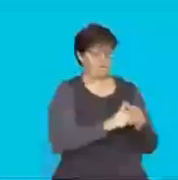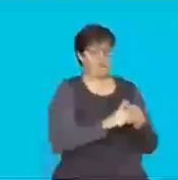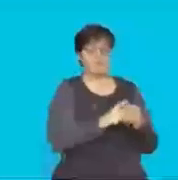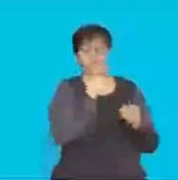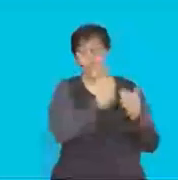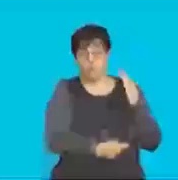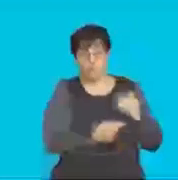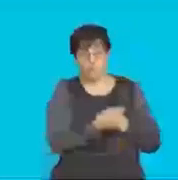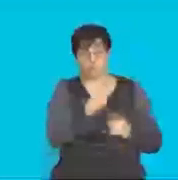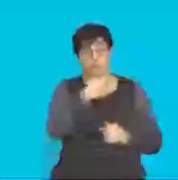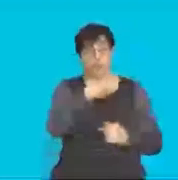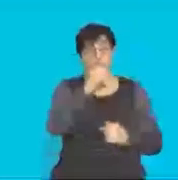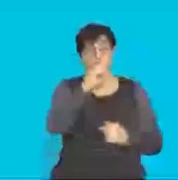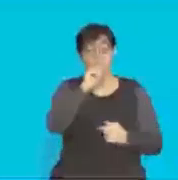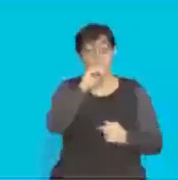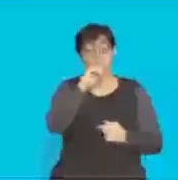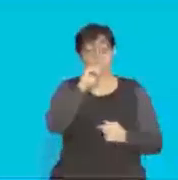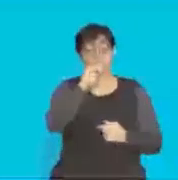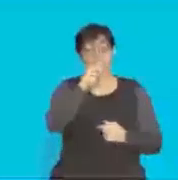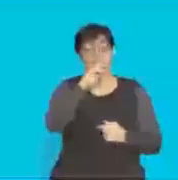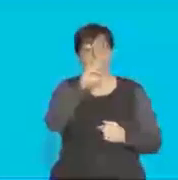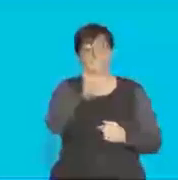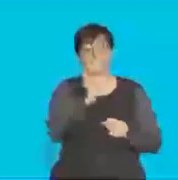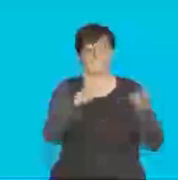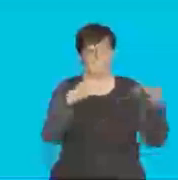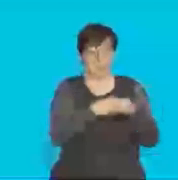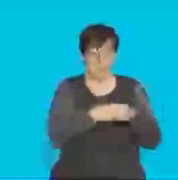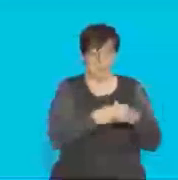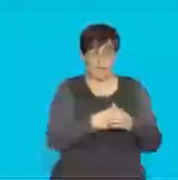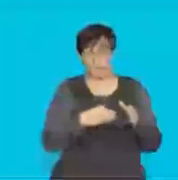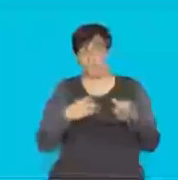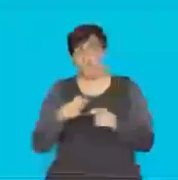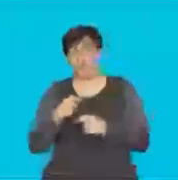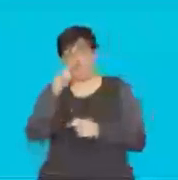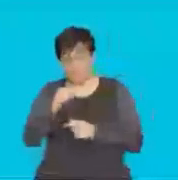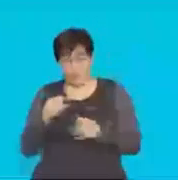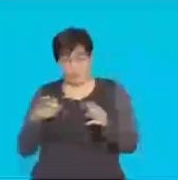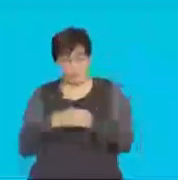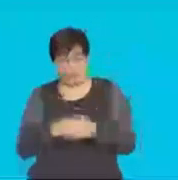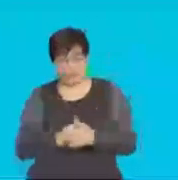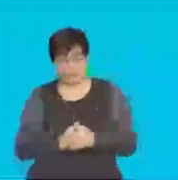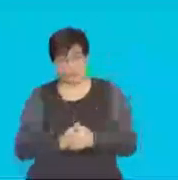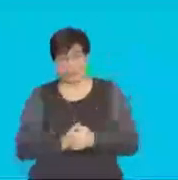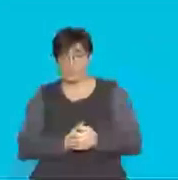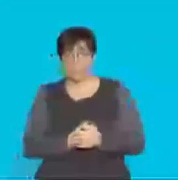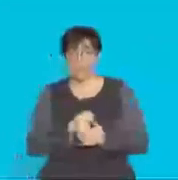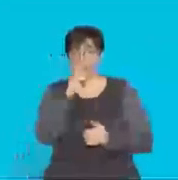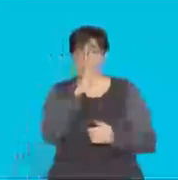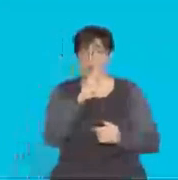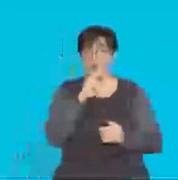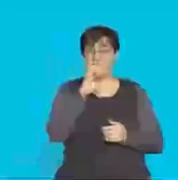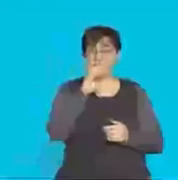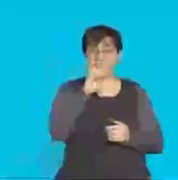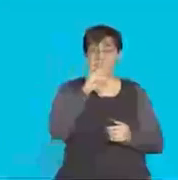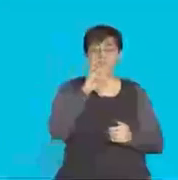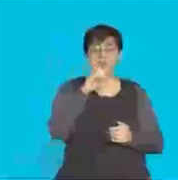can only be homozygous recessive, so small b, small b. When we look at the stallion,